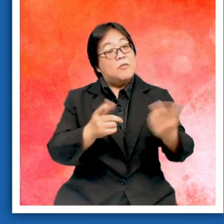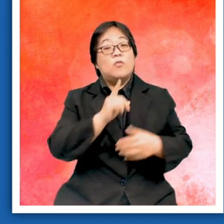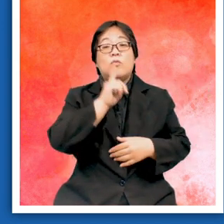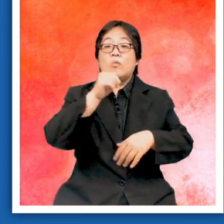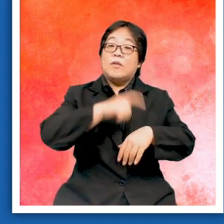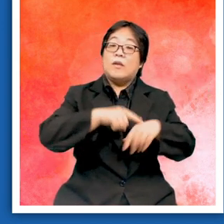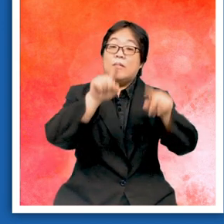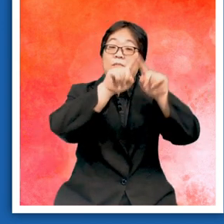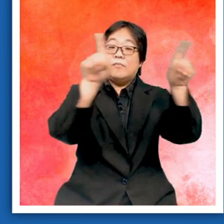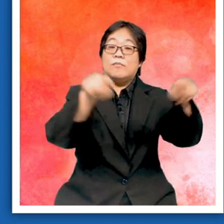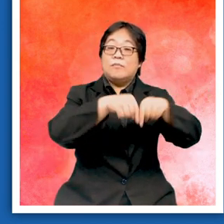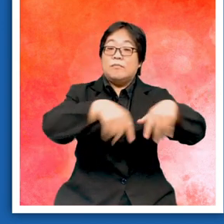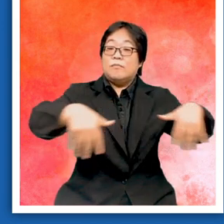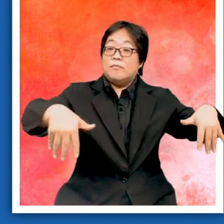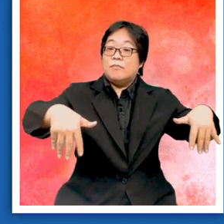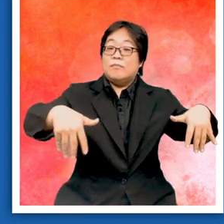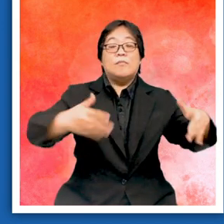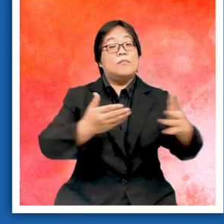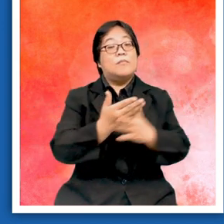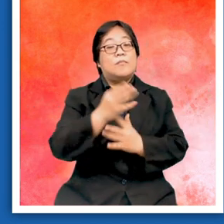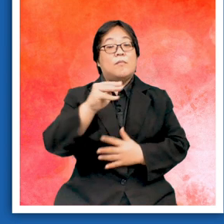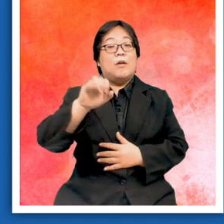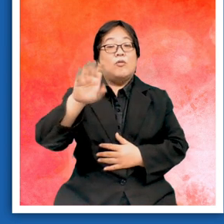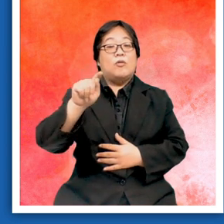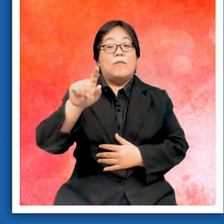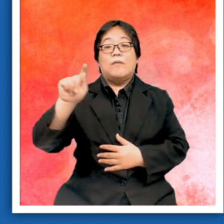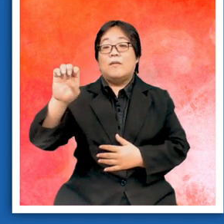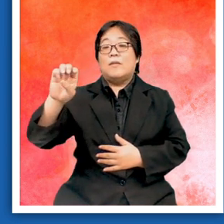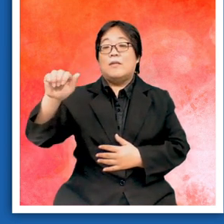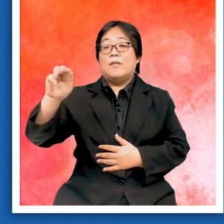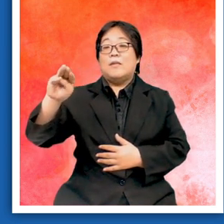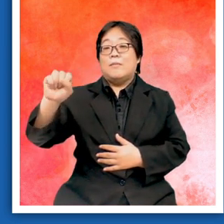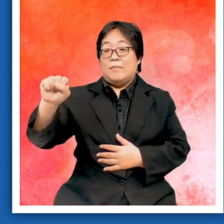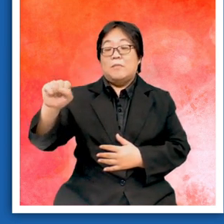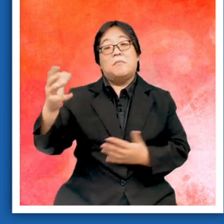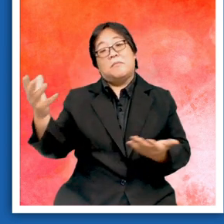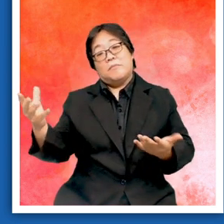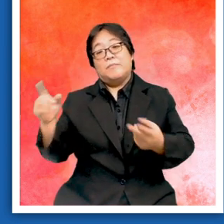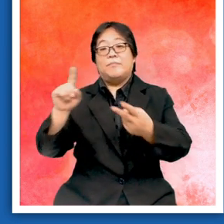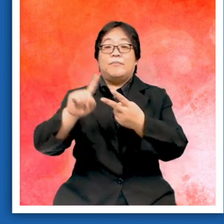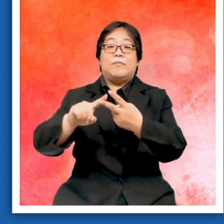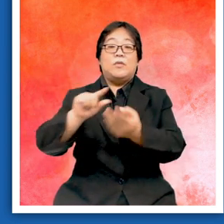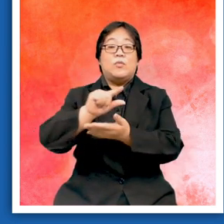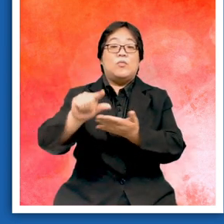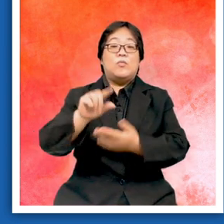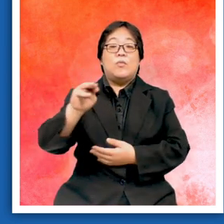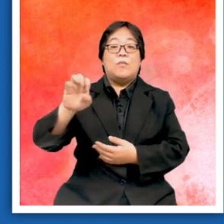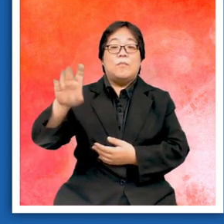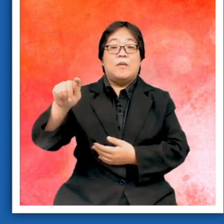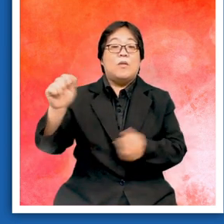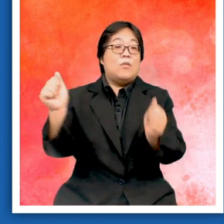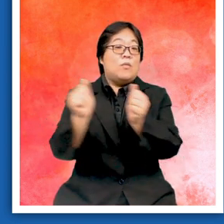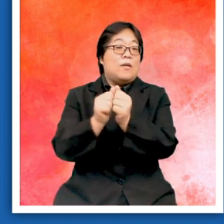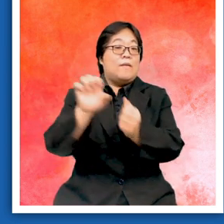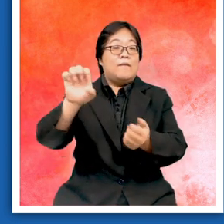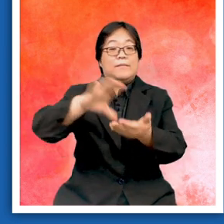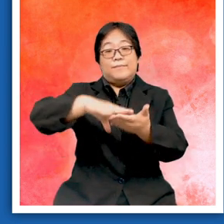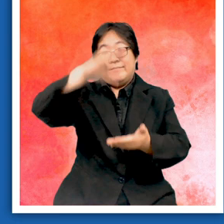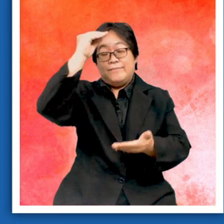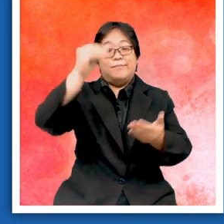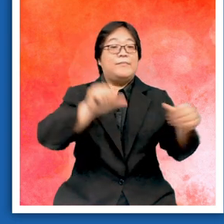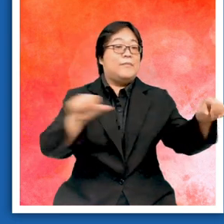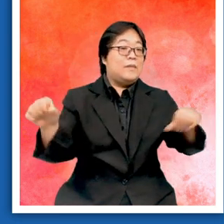online session through Microsoft Teams and Google Meet with e-learning activities and